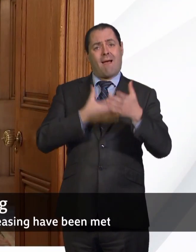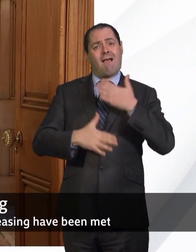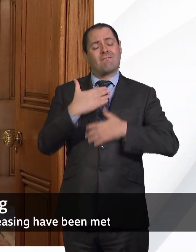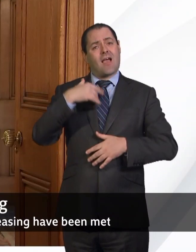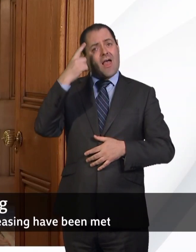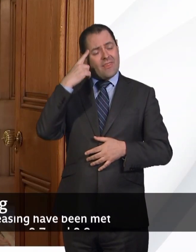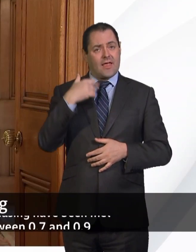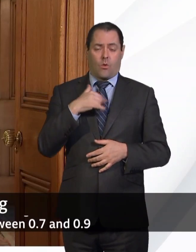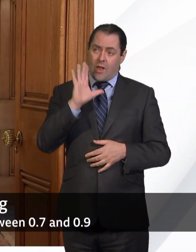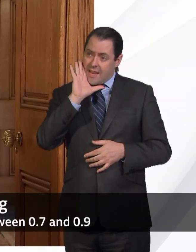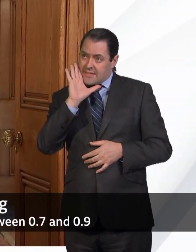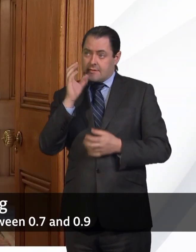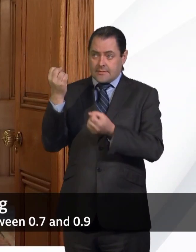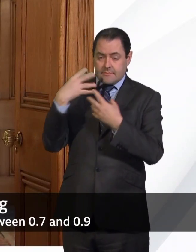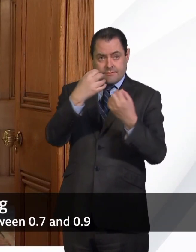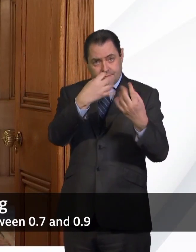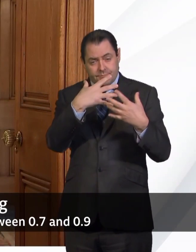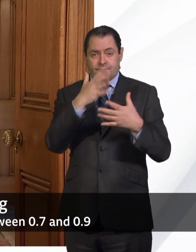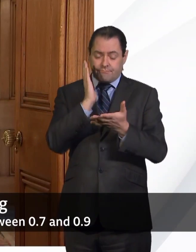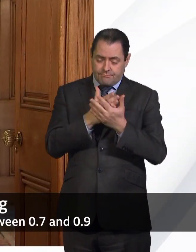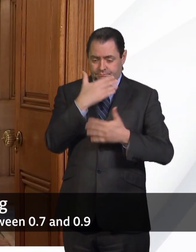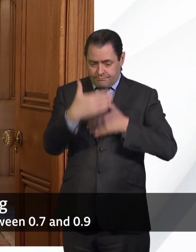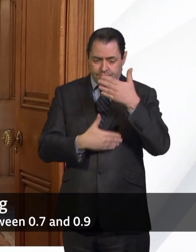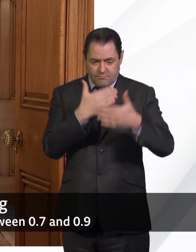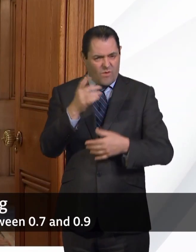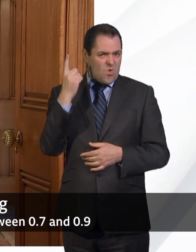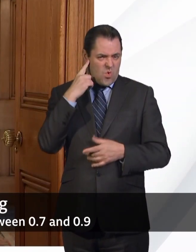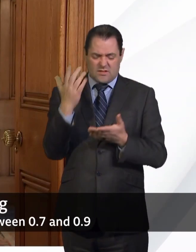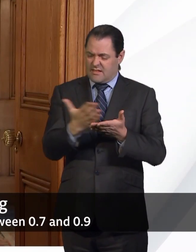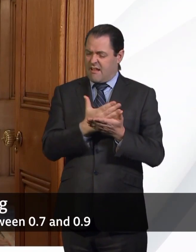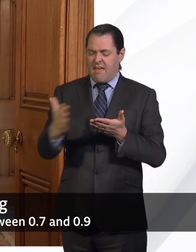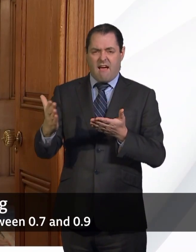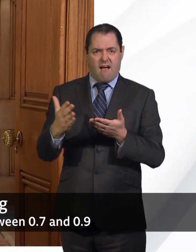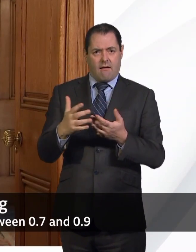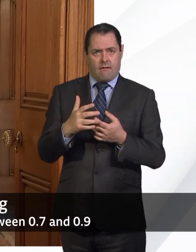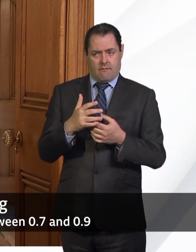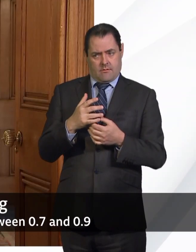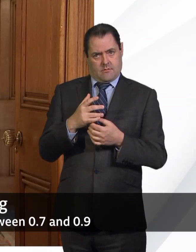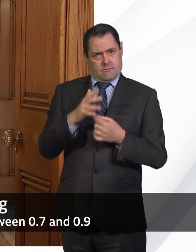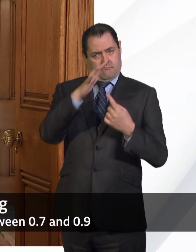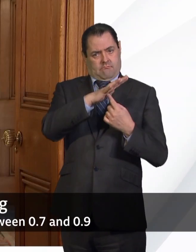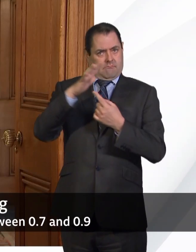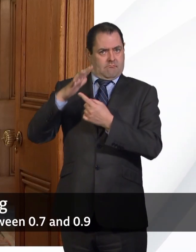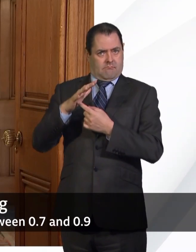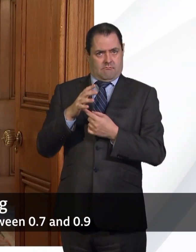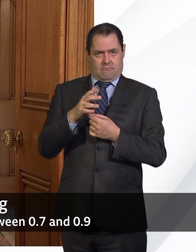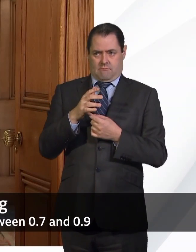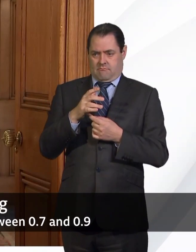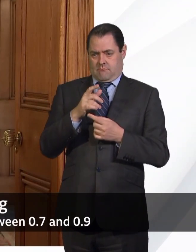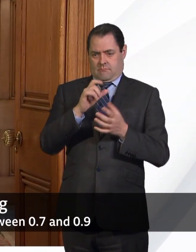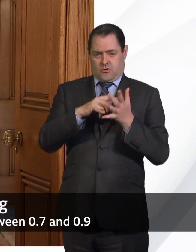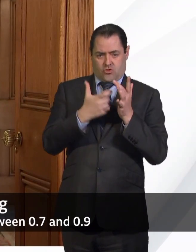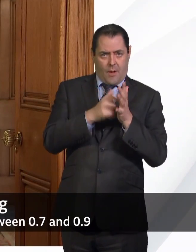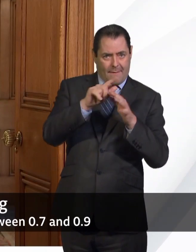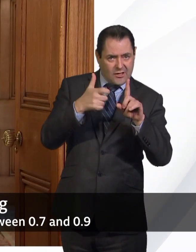very carefully to what the messages are. I think you've heard very clearly tonight from Sir Patrick, from Chris,